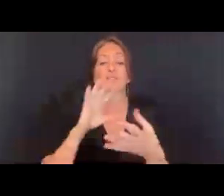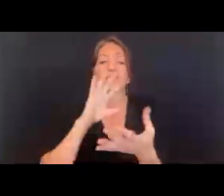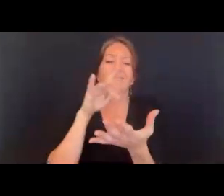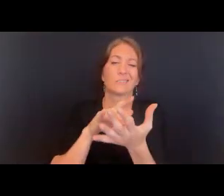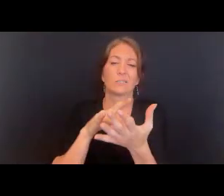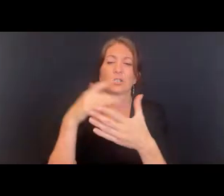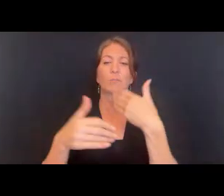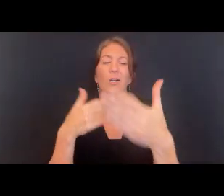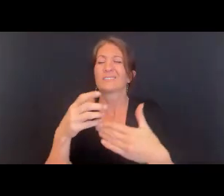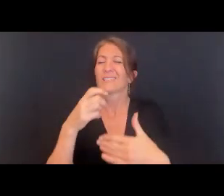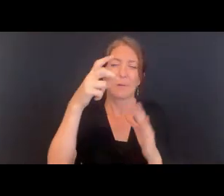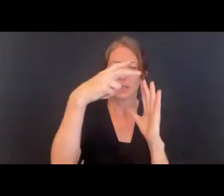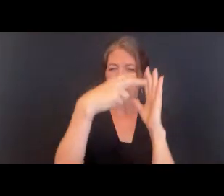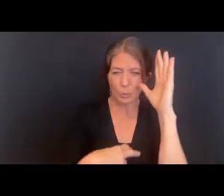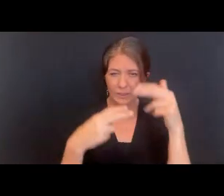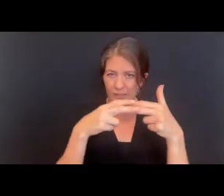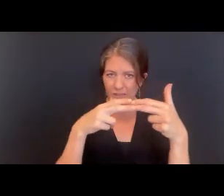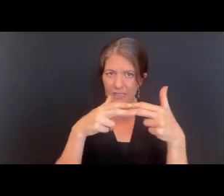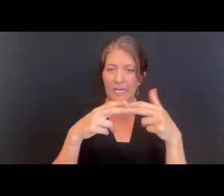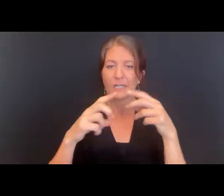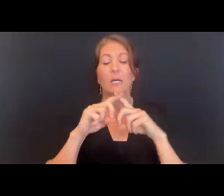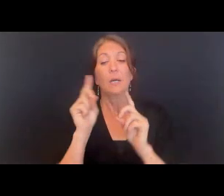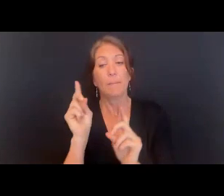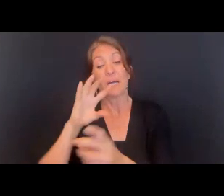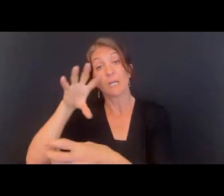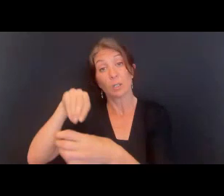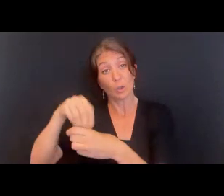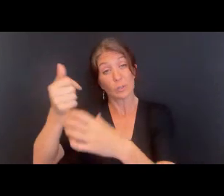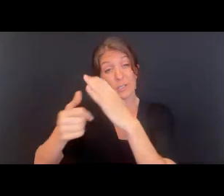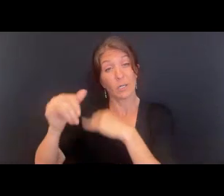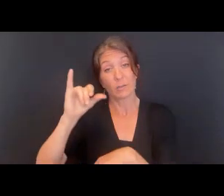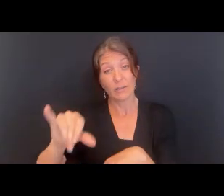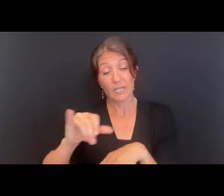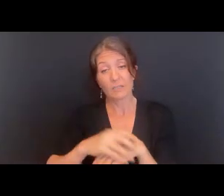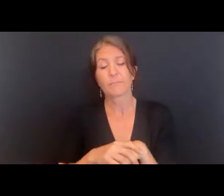but it included in the person-centered is to